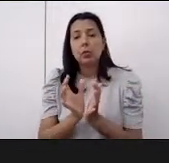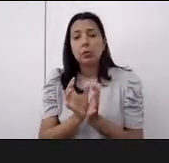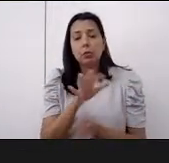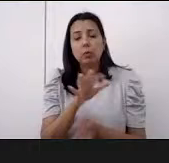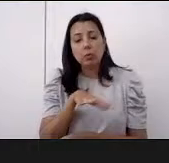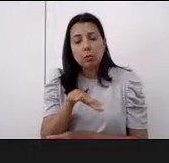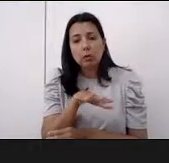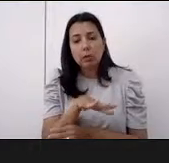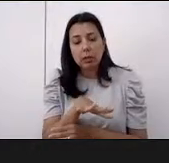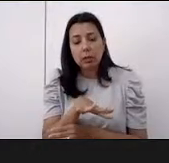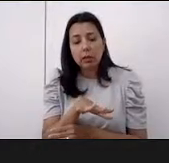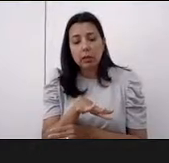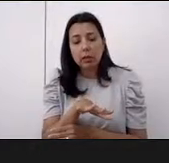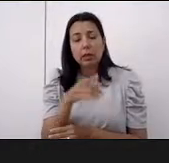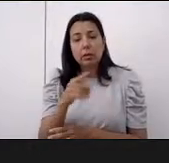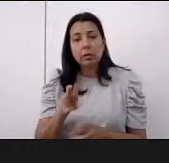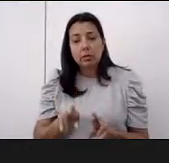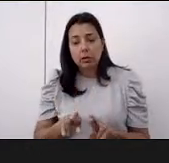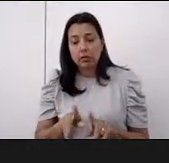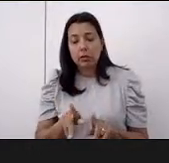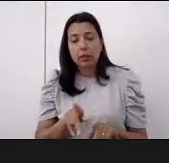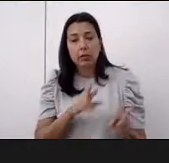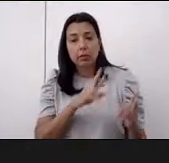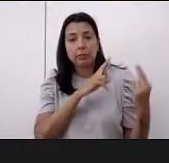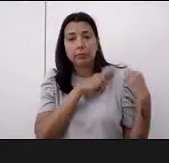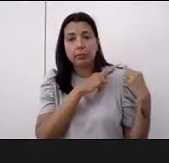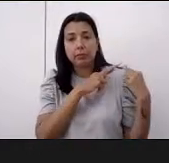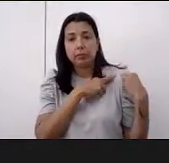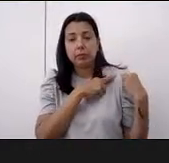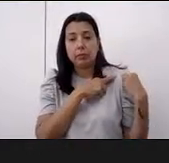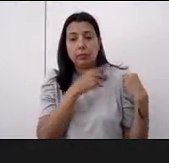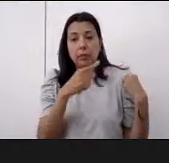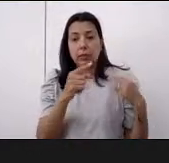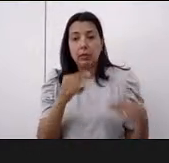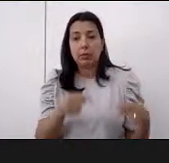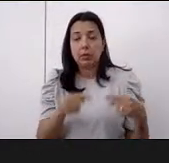change the balance of power between stakeholders in the policy sectors.